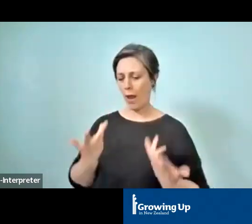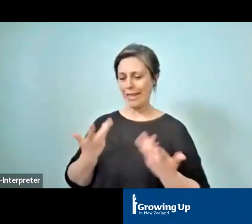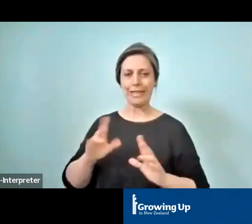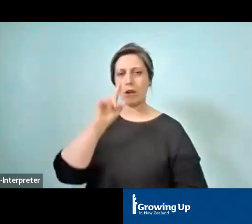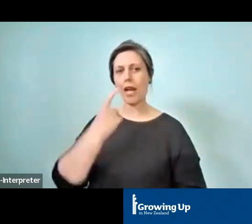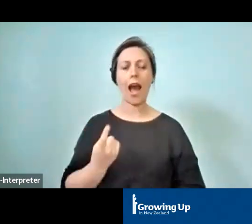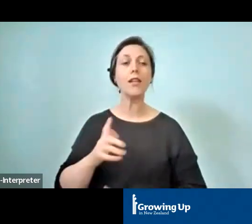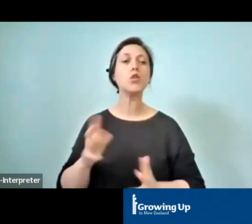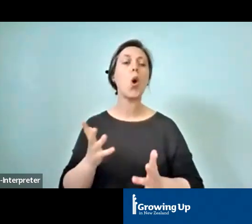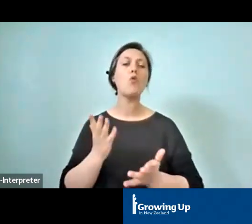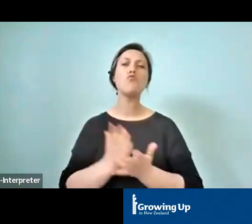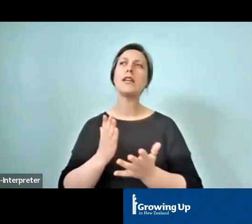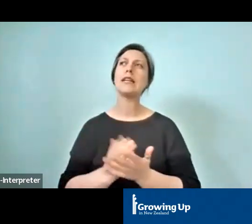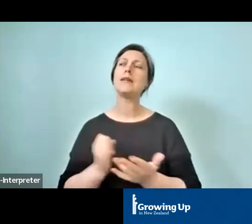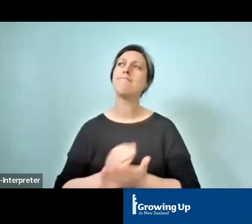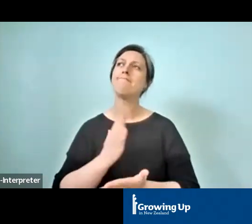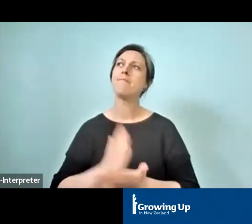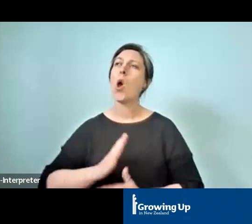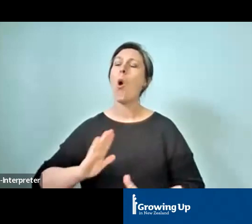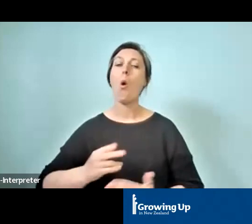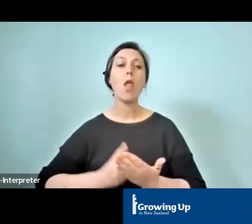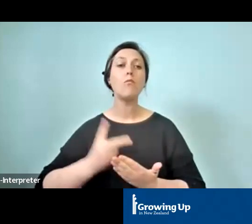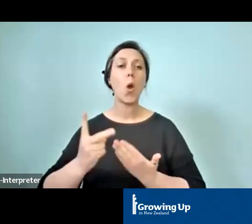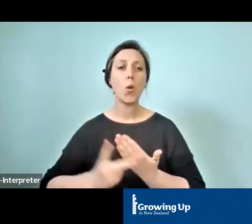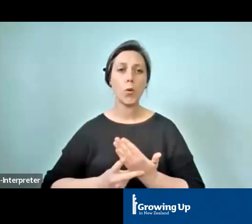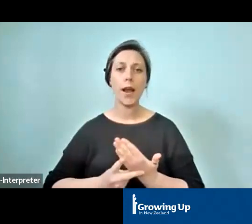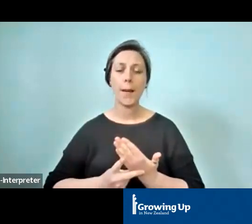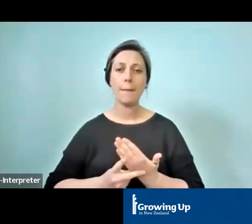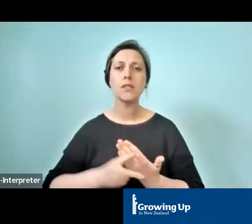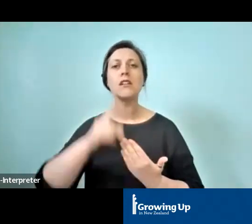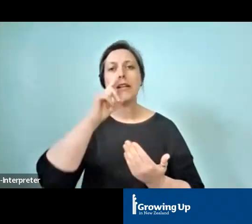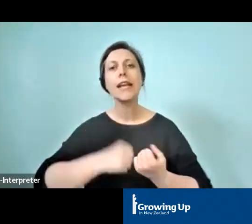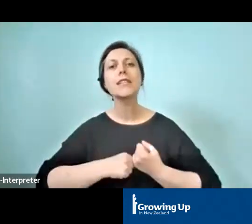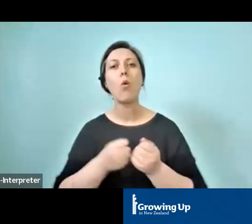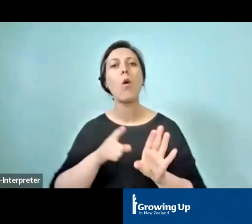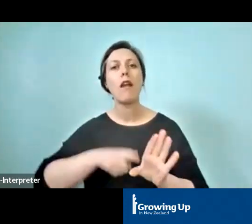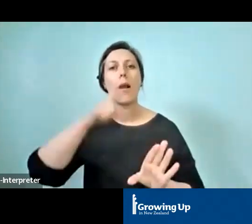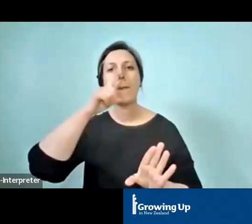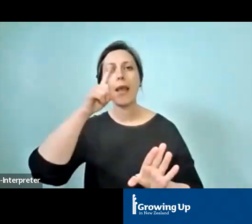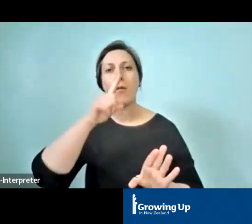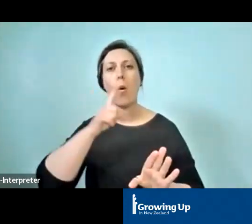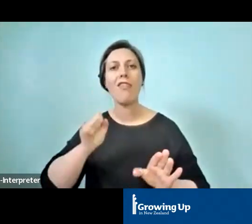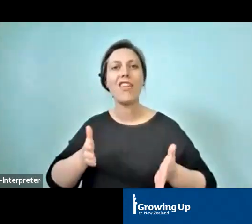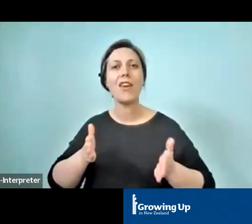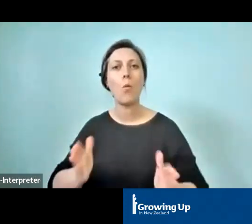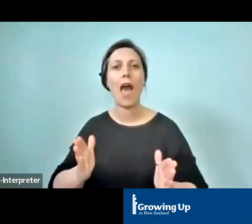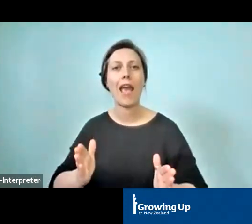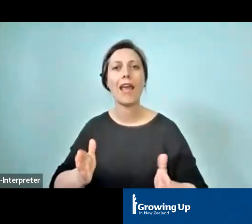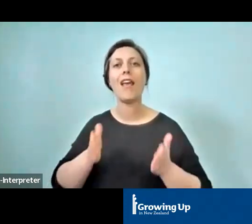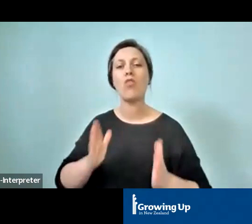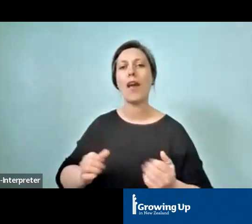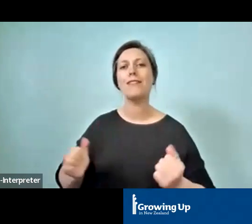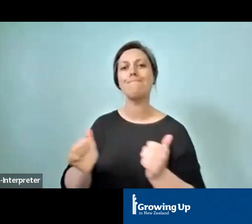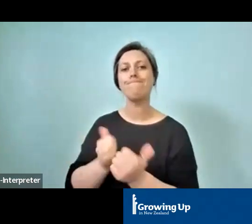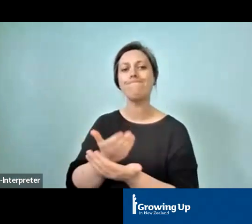is ensuring that all programs can support young people where they're at in the way that they need to be supported. And I